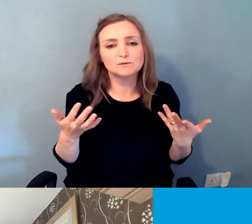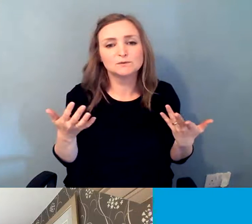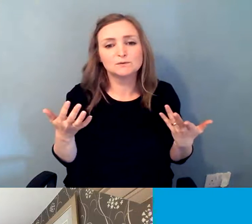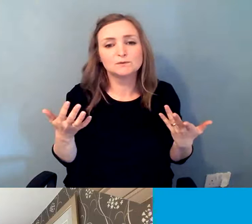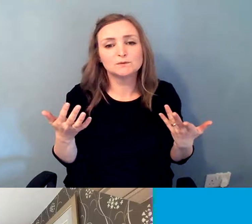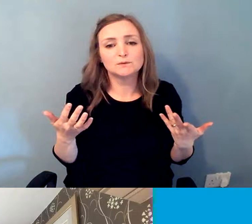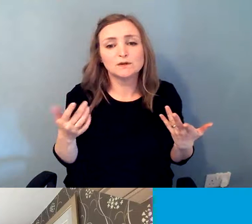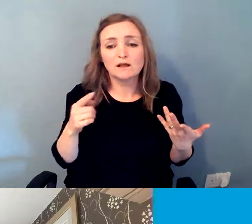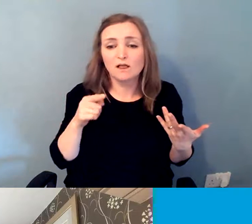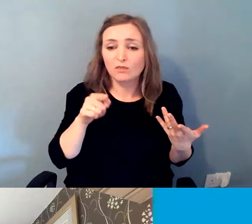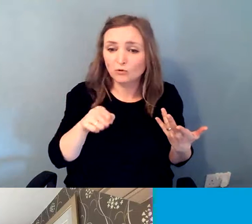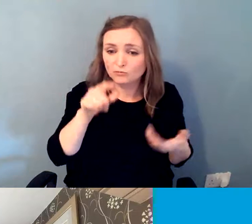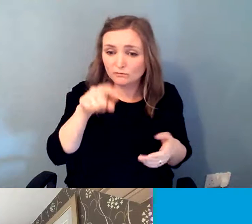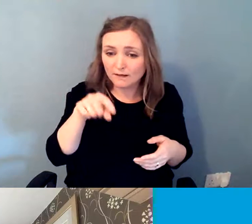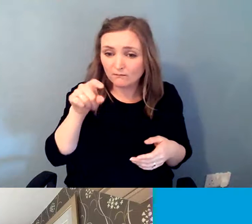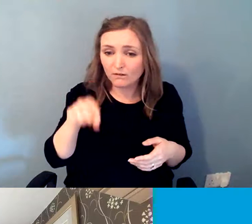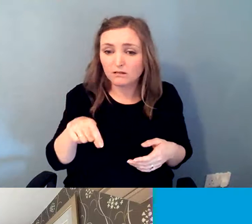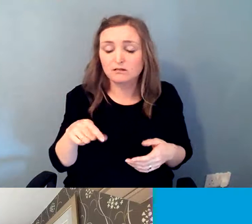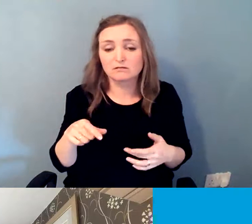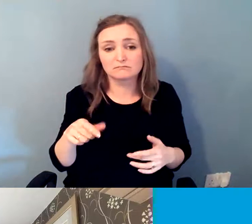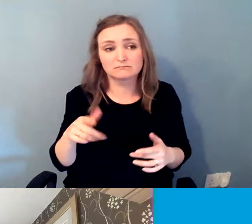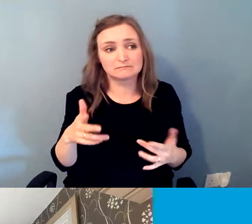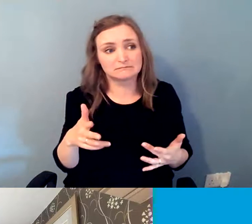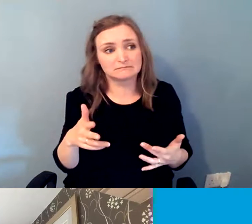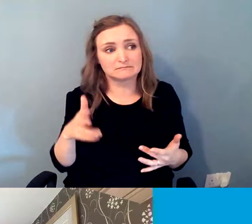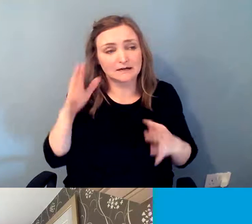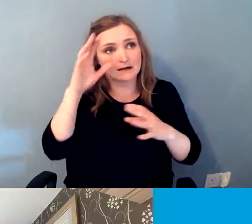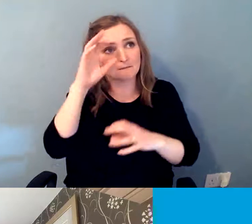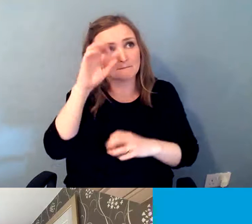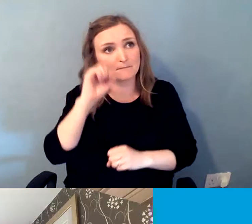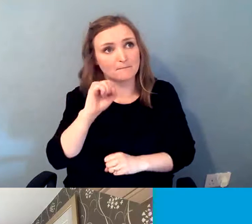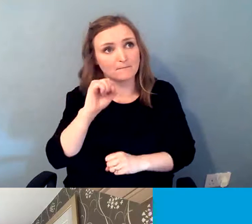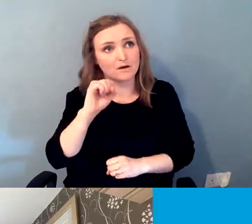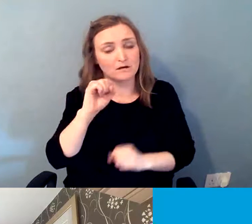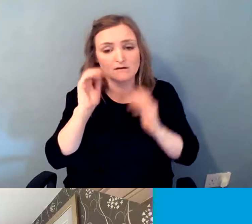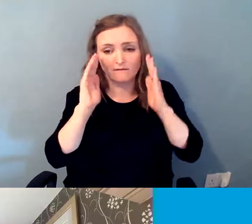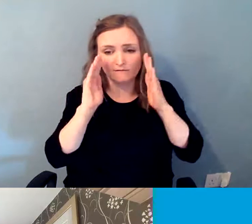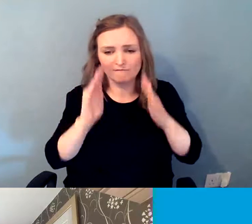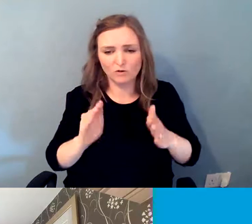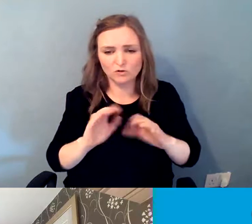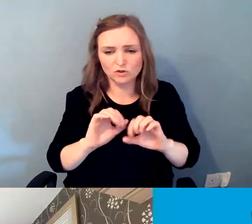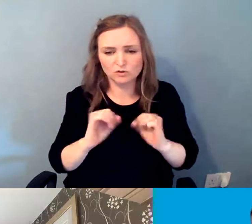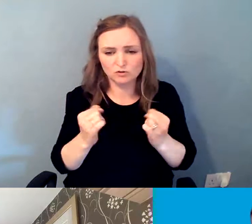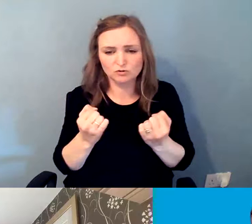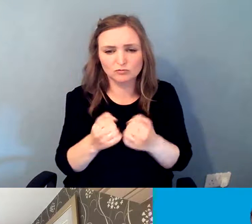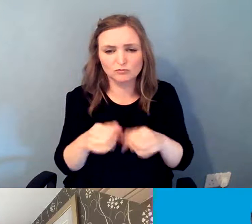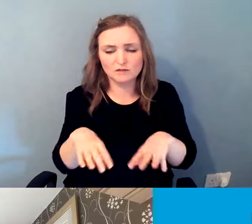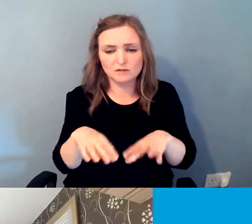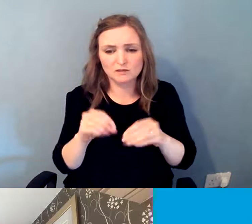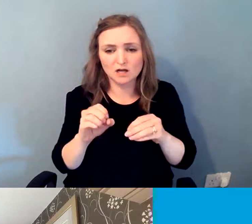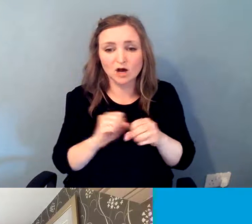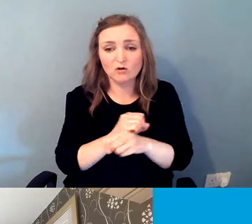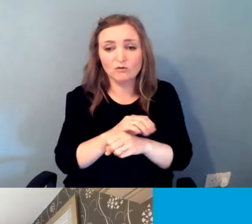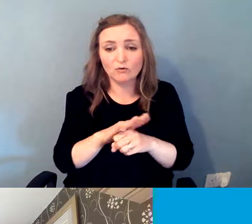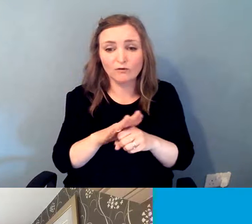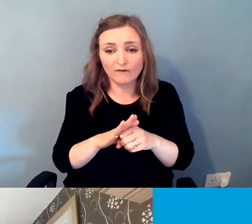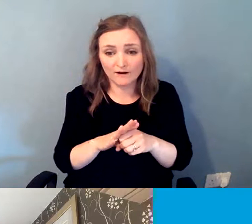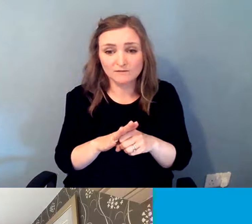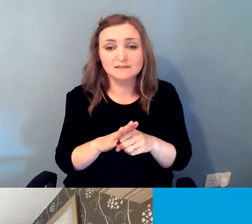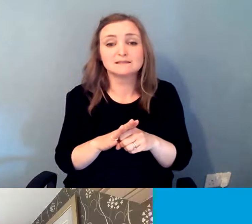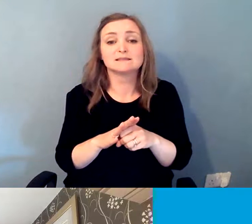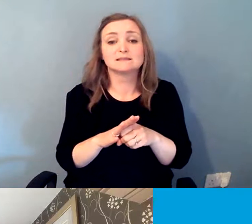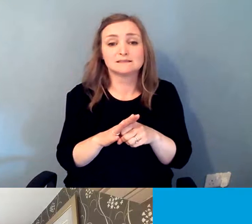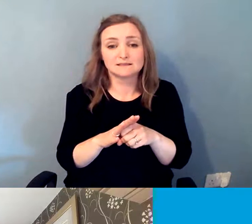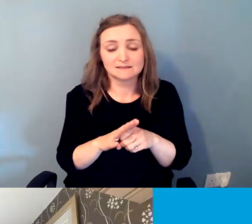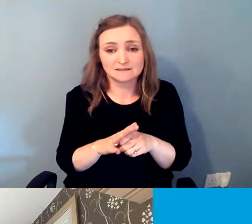I think, and I do recall being on focus groups at the beginning of COVID. and saying that, you know, it isn't a one size fits